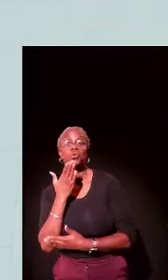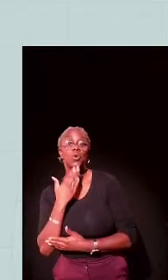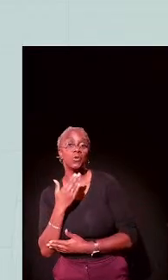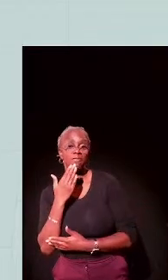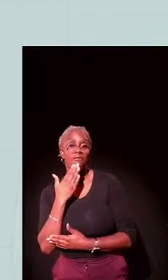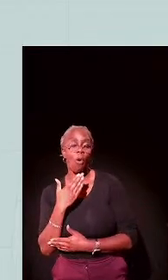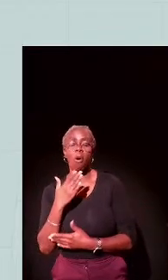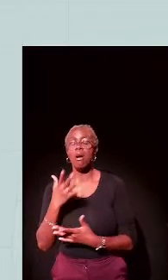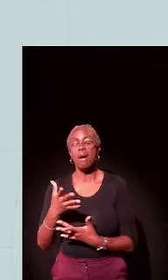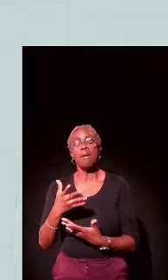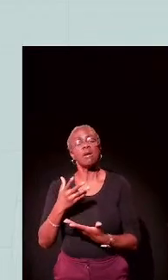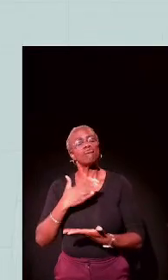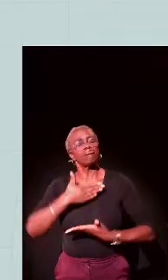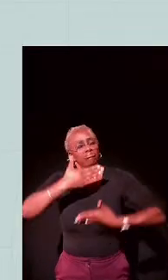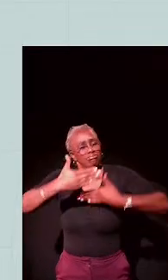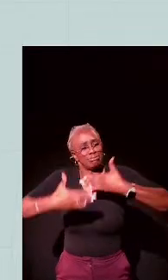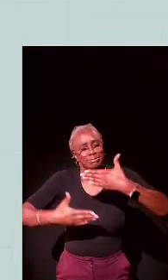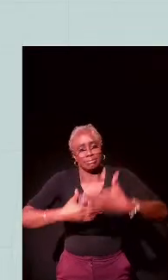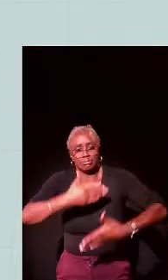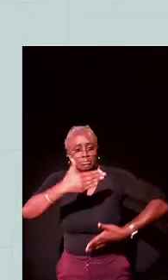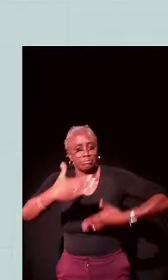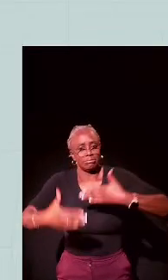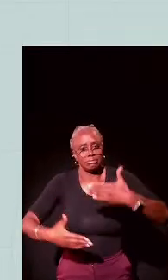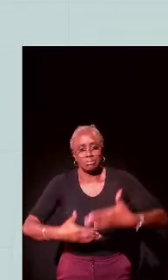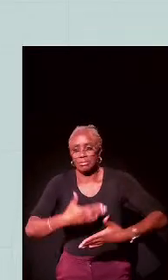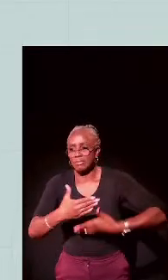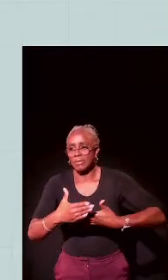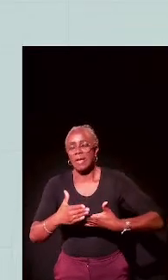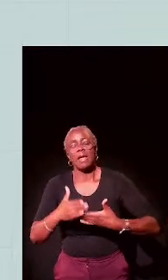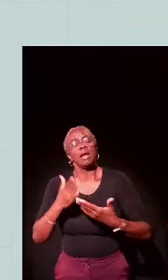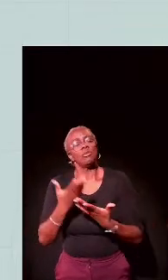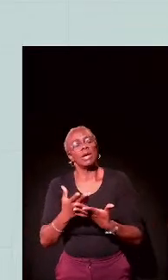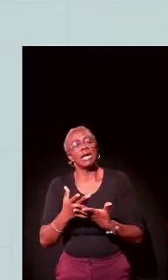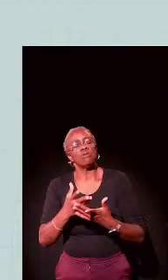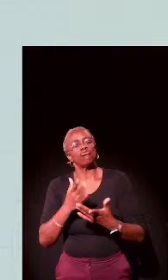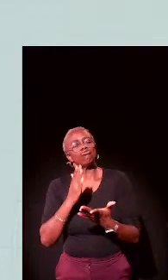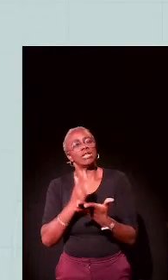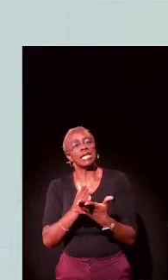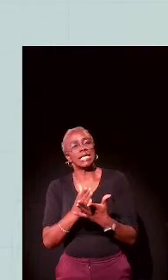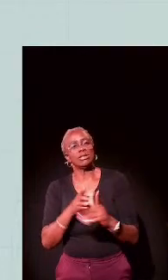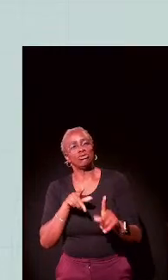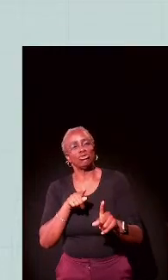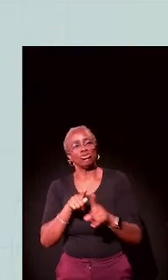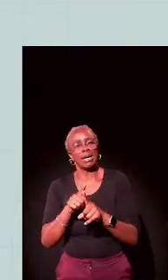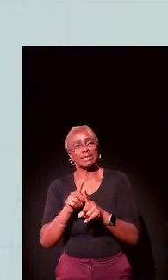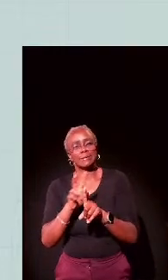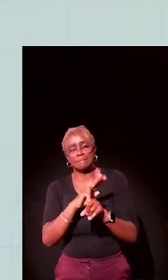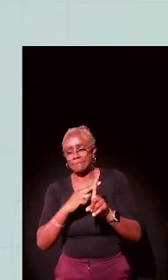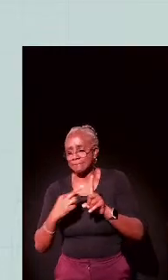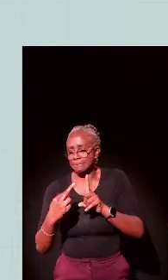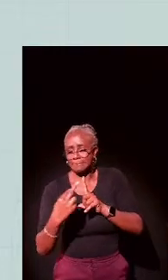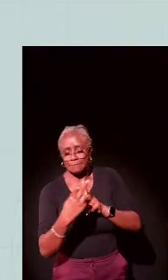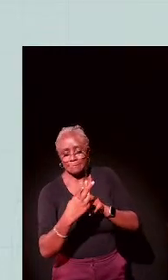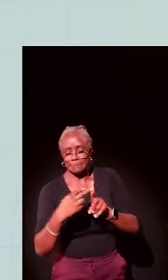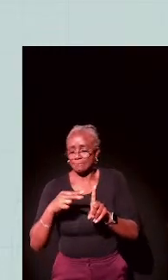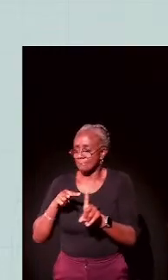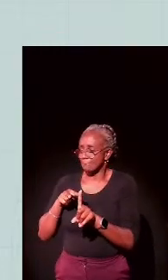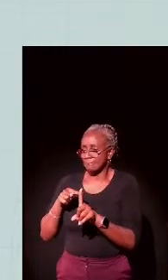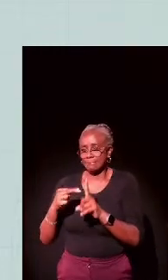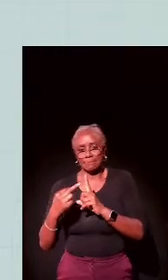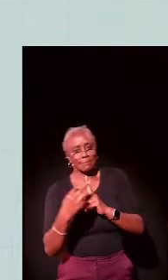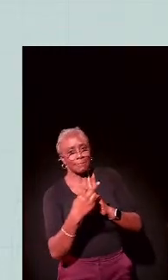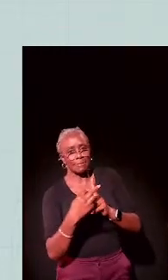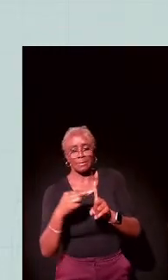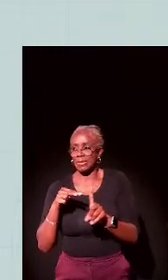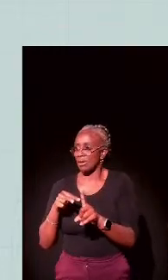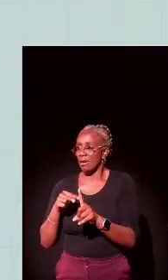think the point that I'm trying to make with that is, we're trying to retrospect and kind of just juxtapose a different thing that's